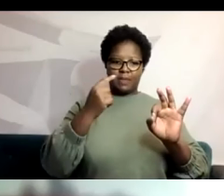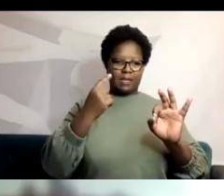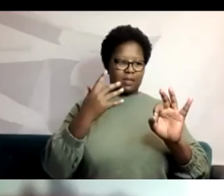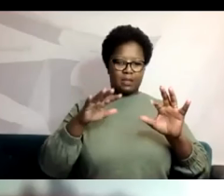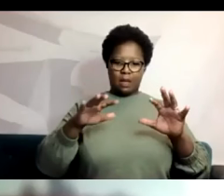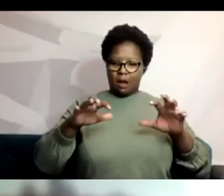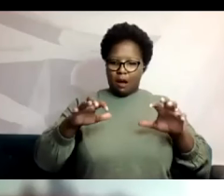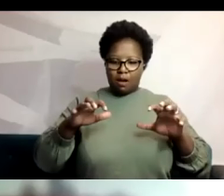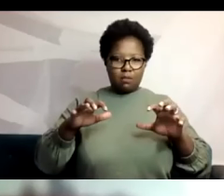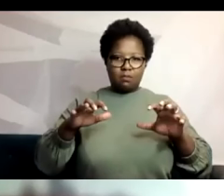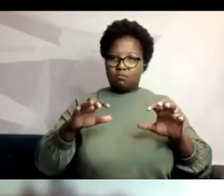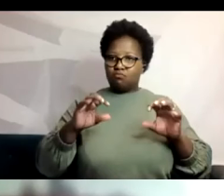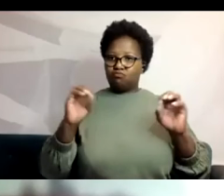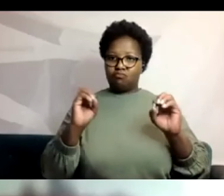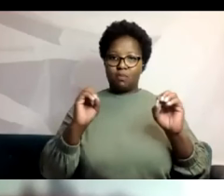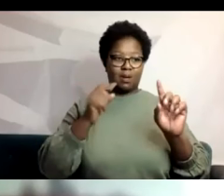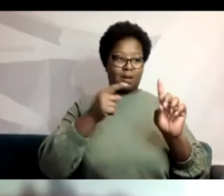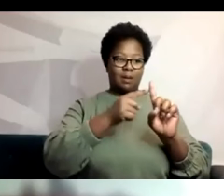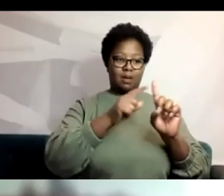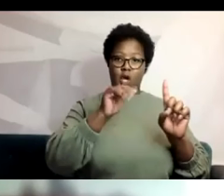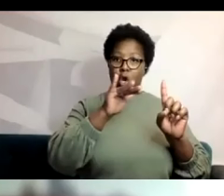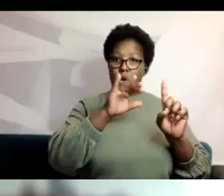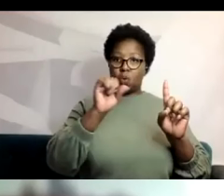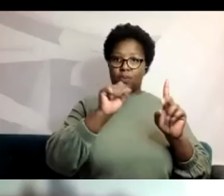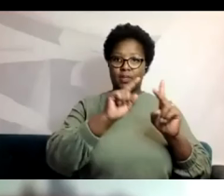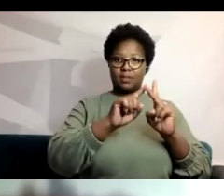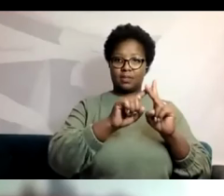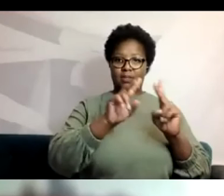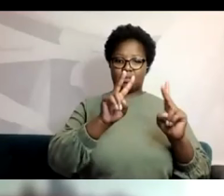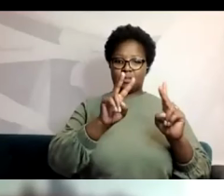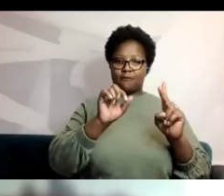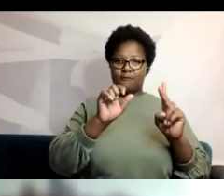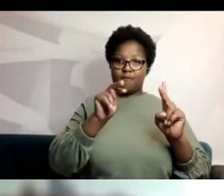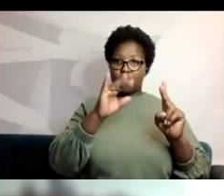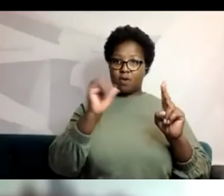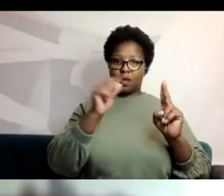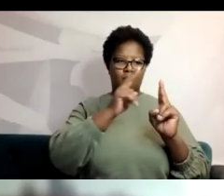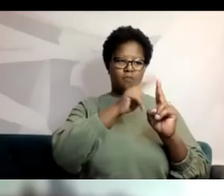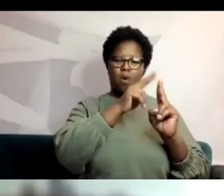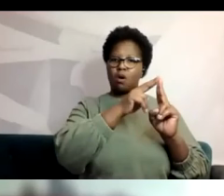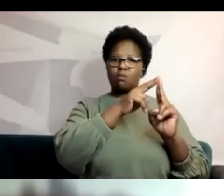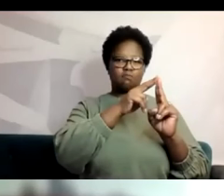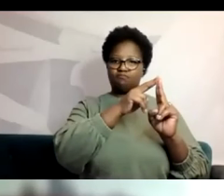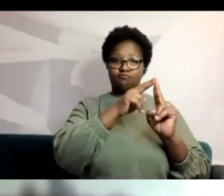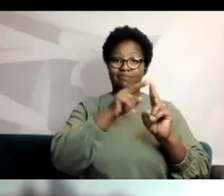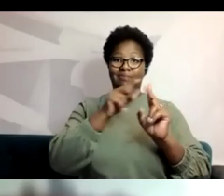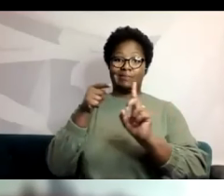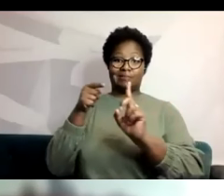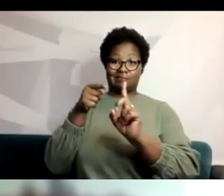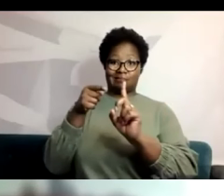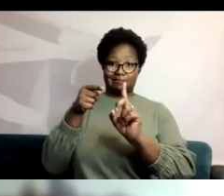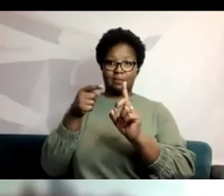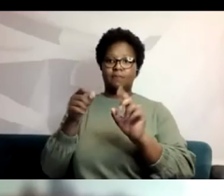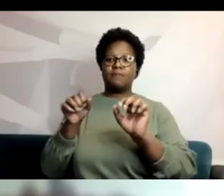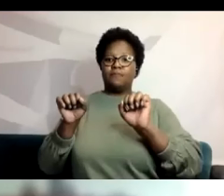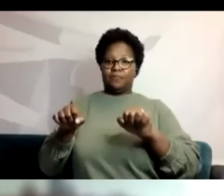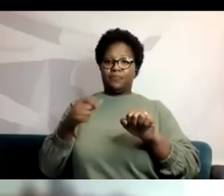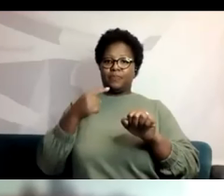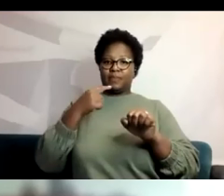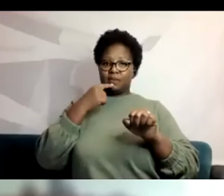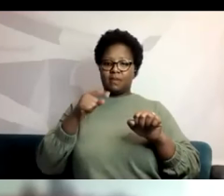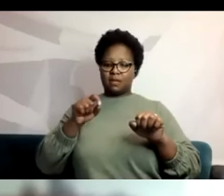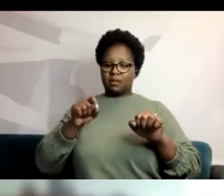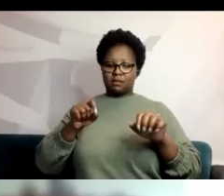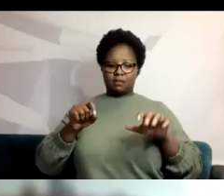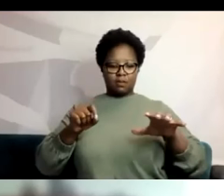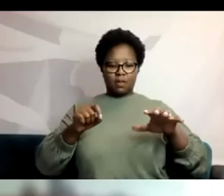as Luis did or as Veronica did. So she is actually able to use the trackball.